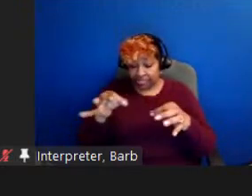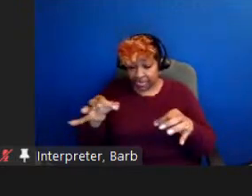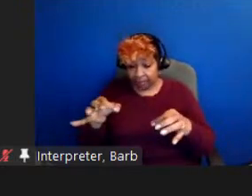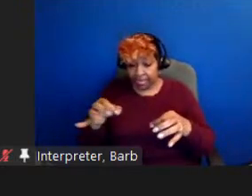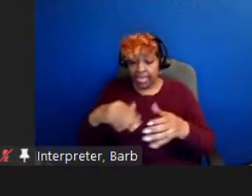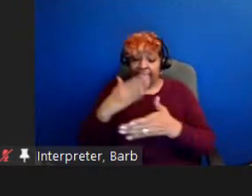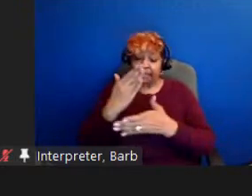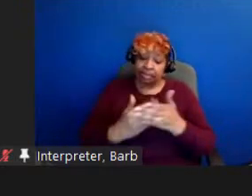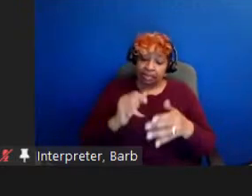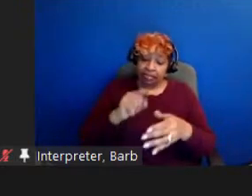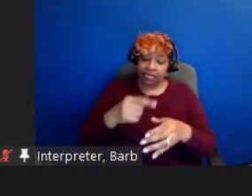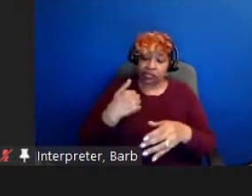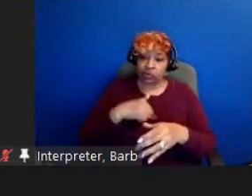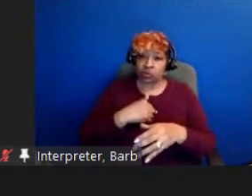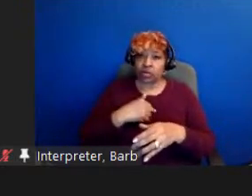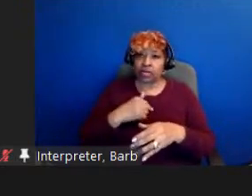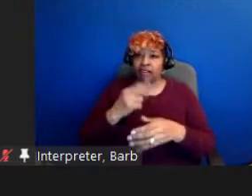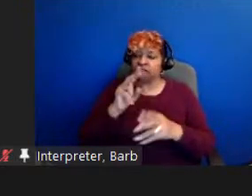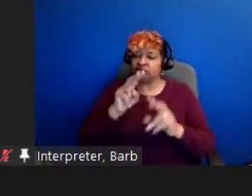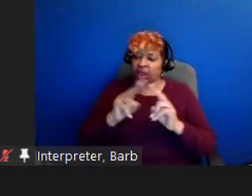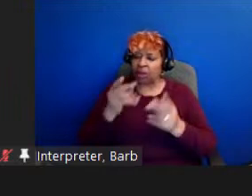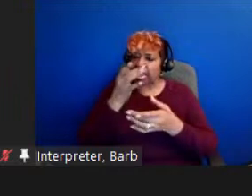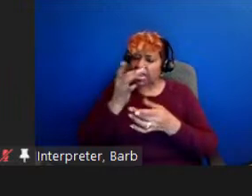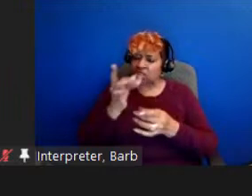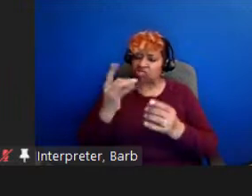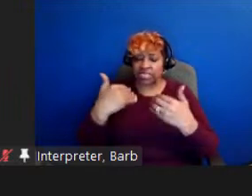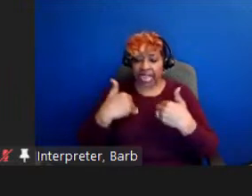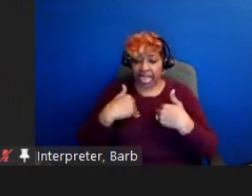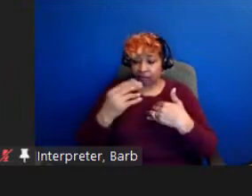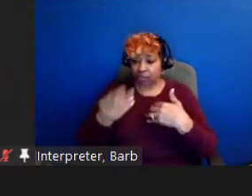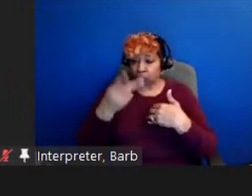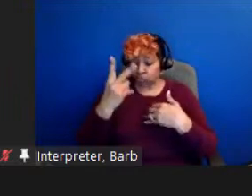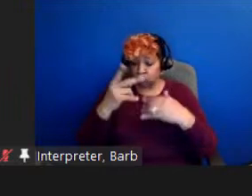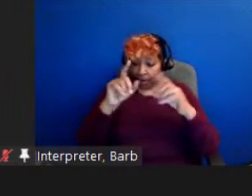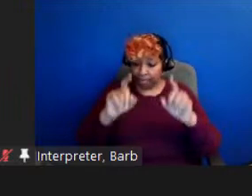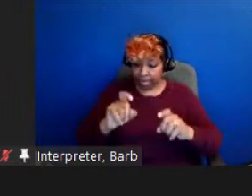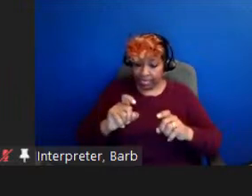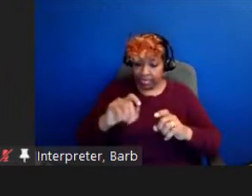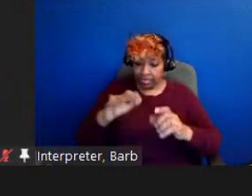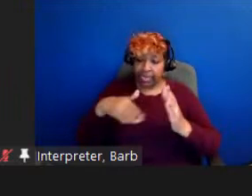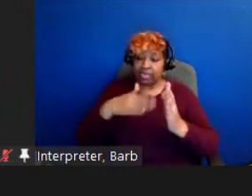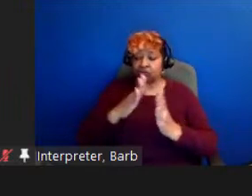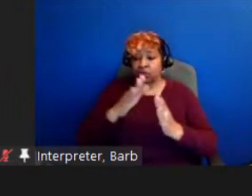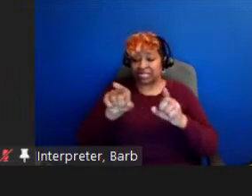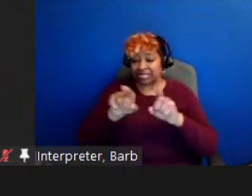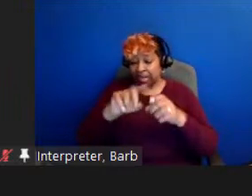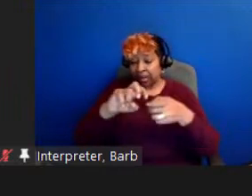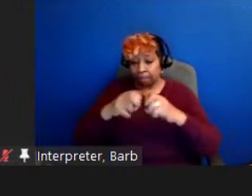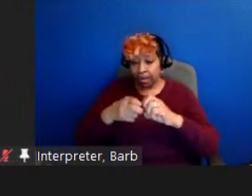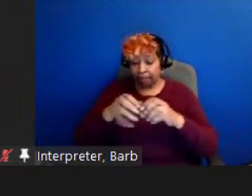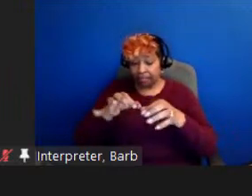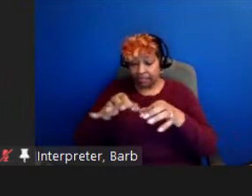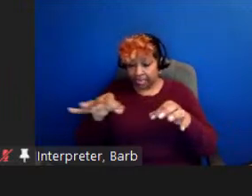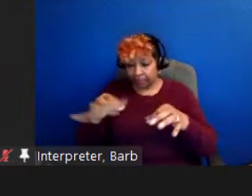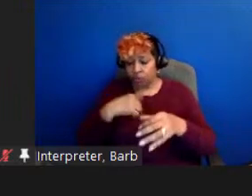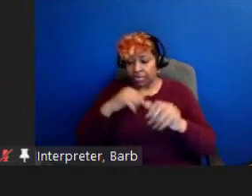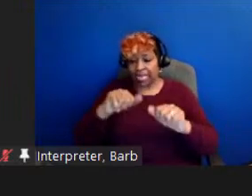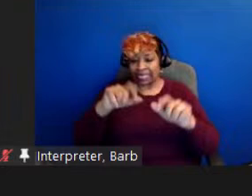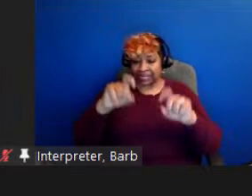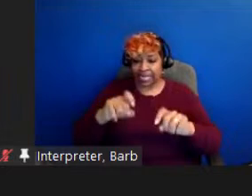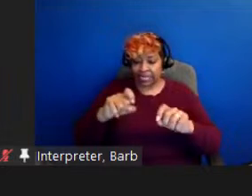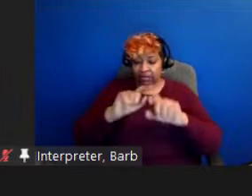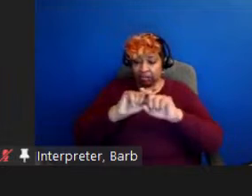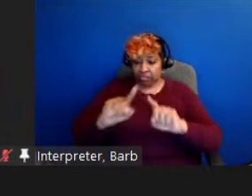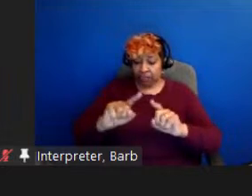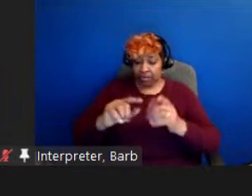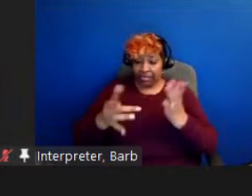of these, we actually would be very interested in having 2 pilots that address the same problem statement so that we could test out different technologies against